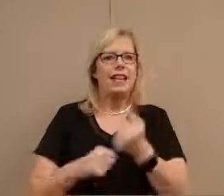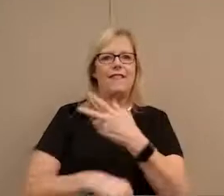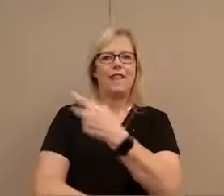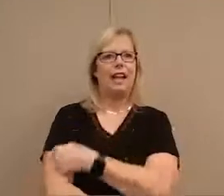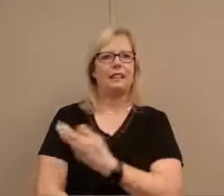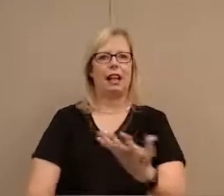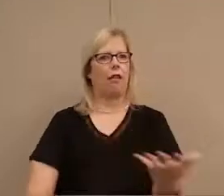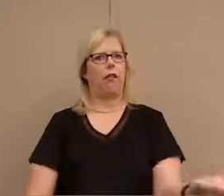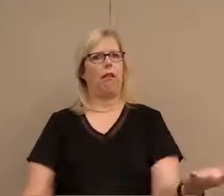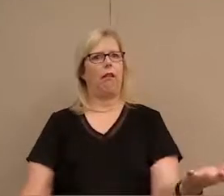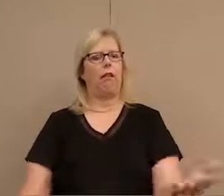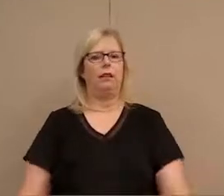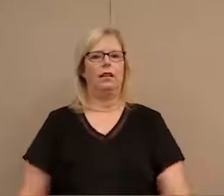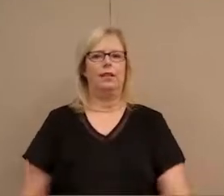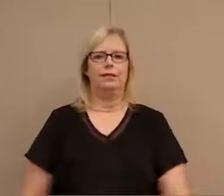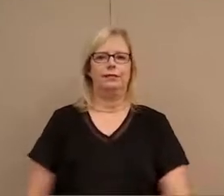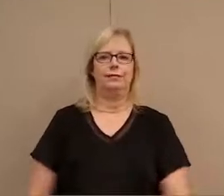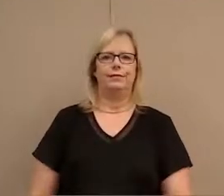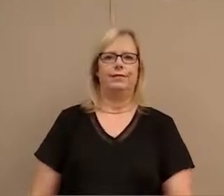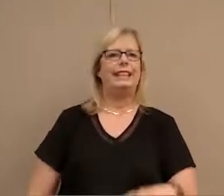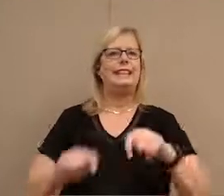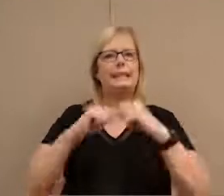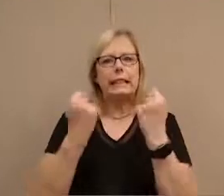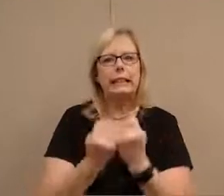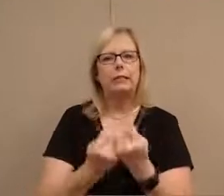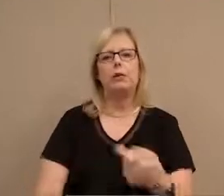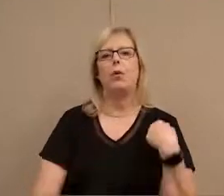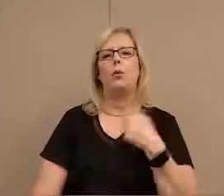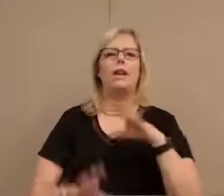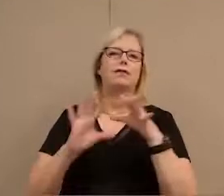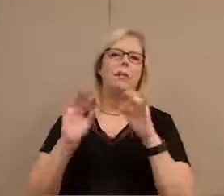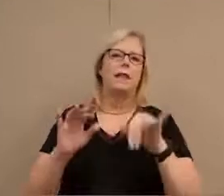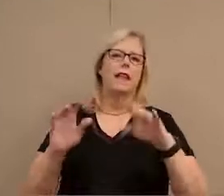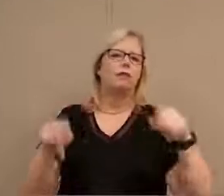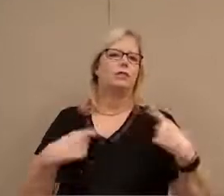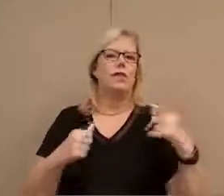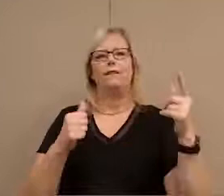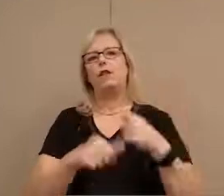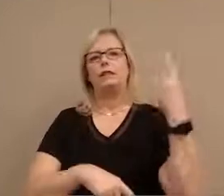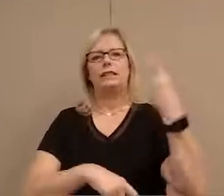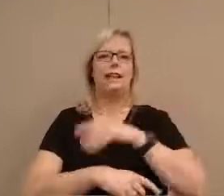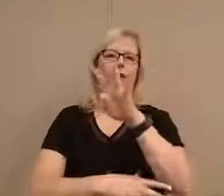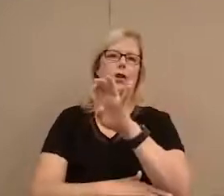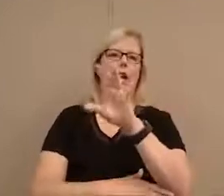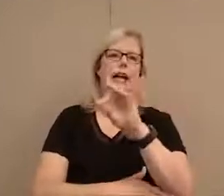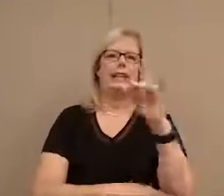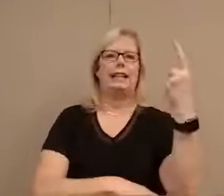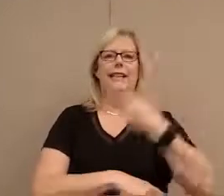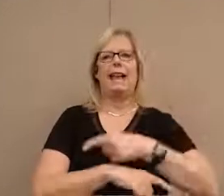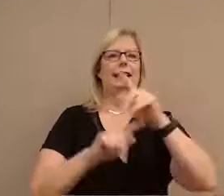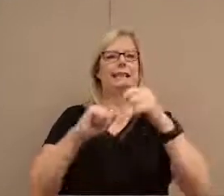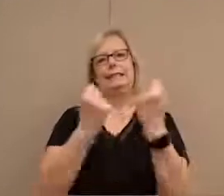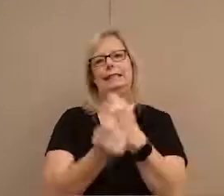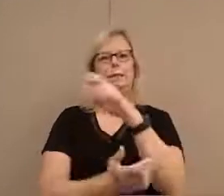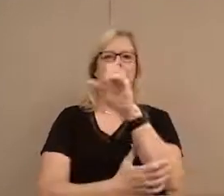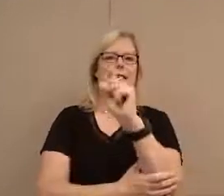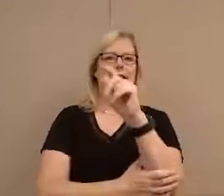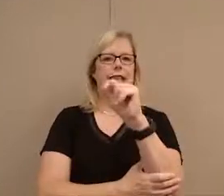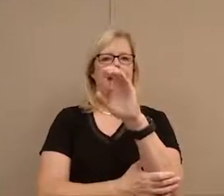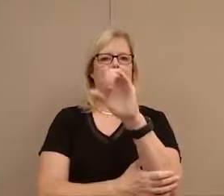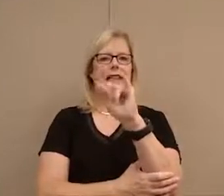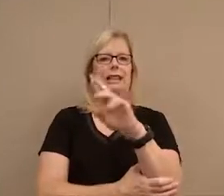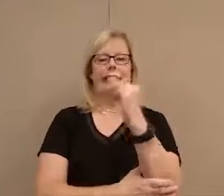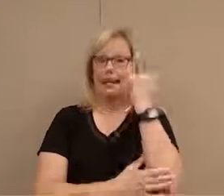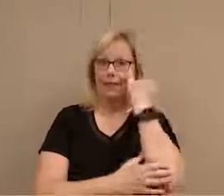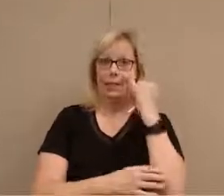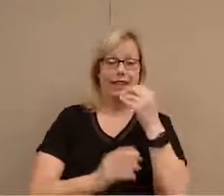vaccinated. And so it's a team, and we've said that from day one, 488 days, Team St. Clair. And if these